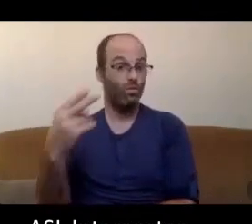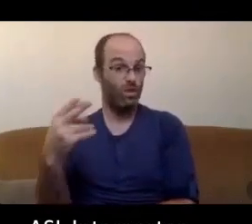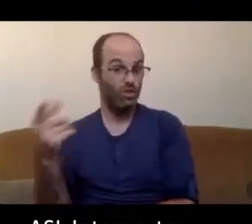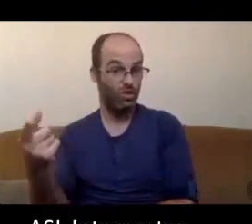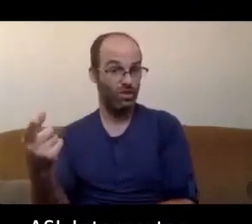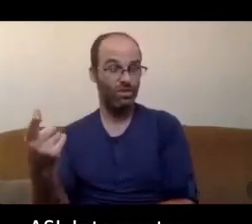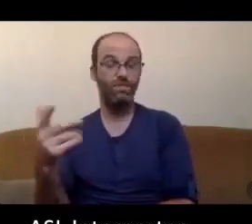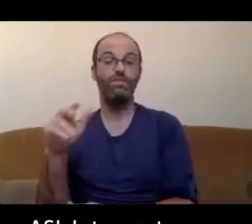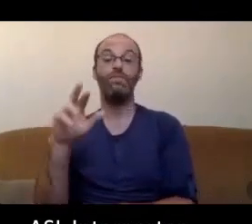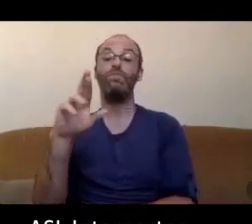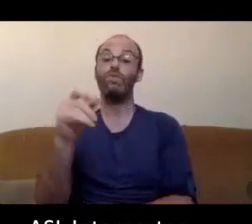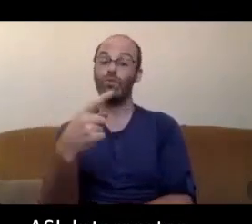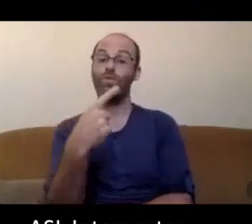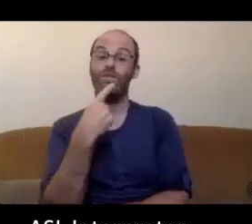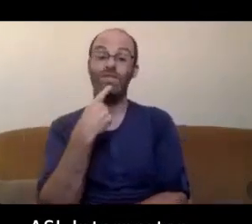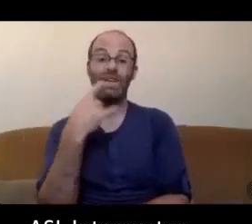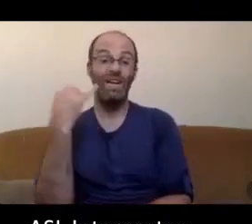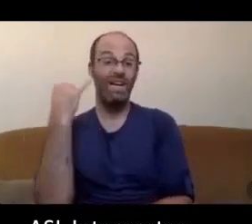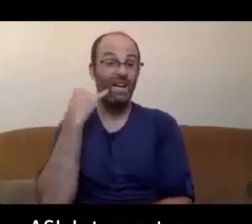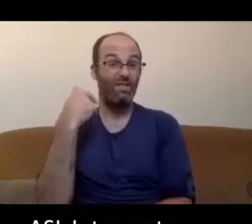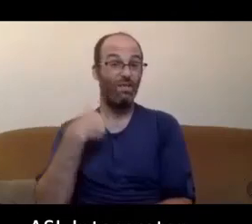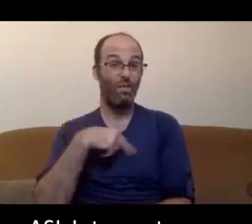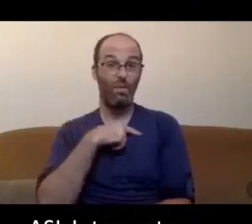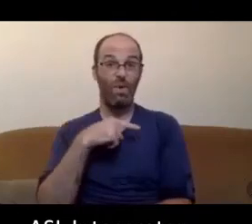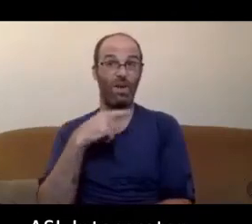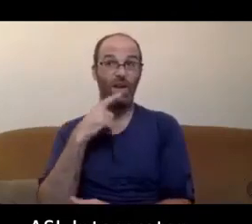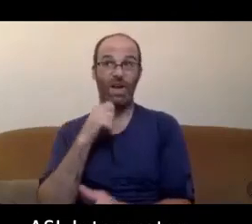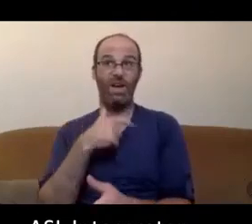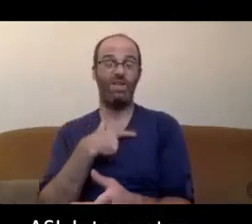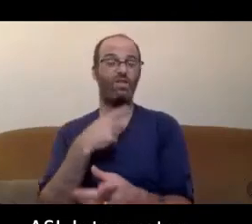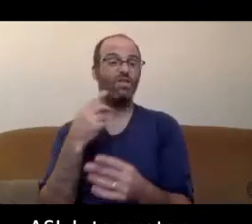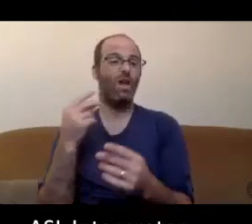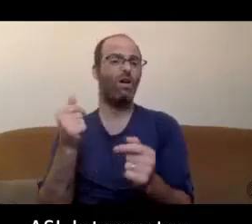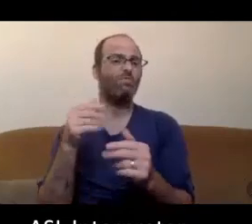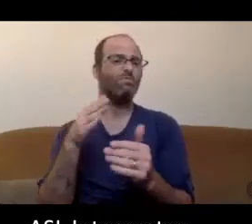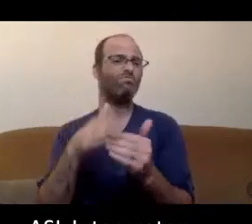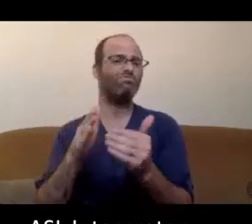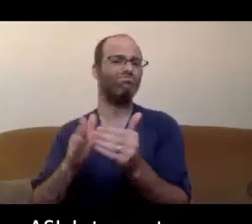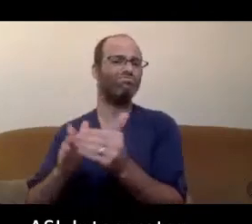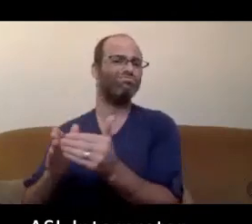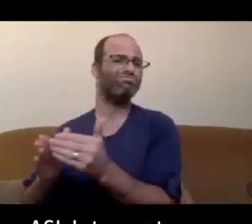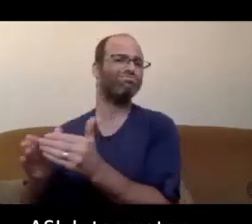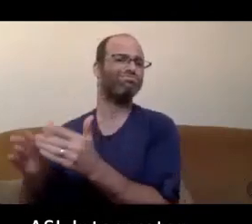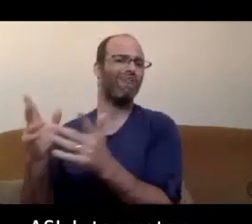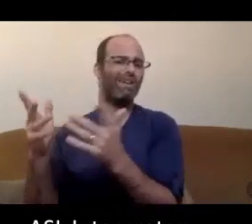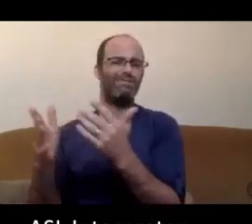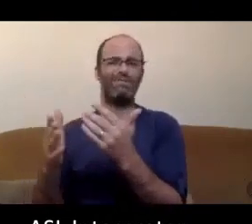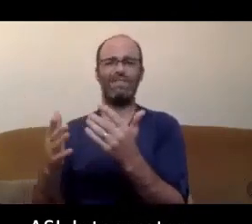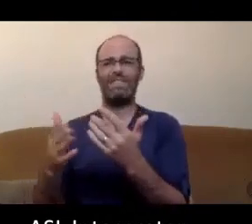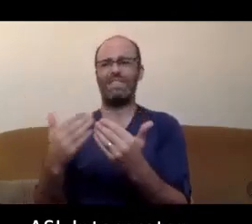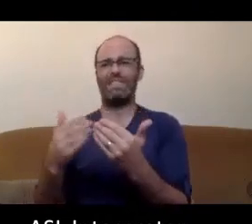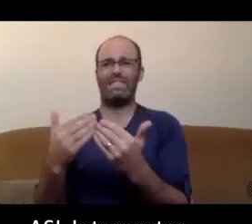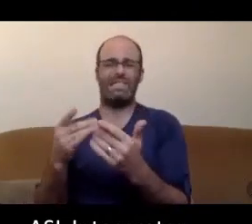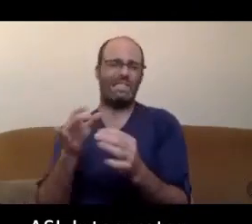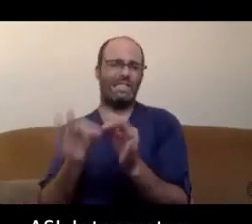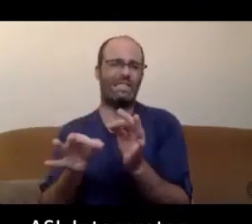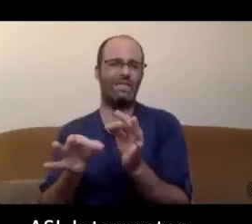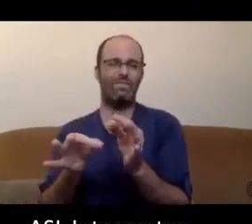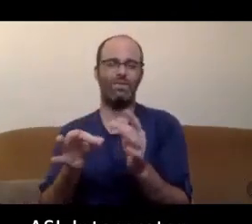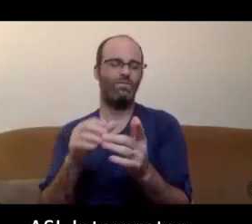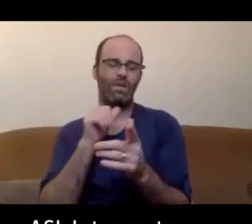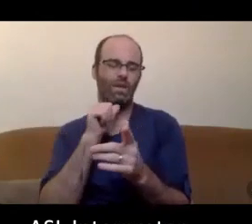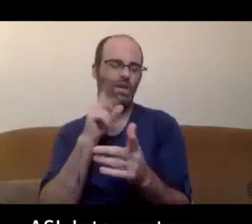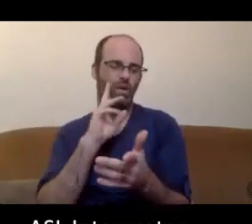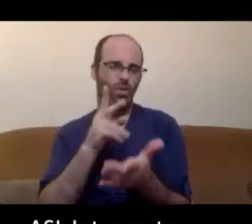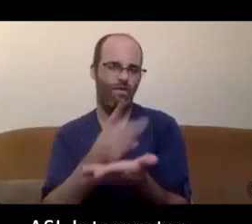taken shortcuts, it would have failed from nearly just off the start, really. I think it's accessible design and the sort of